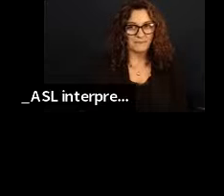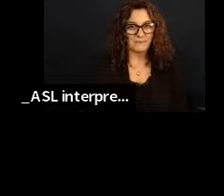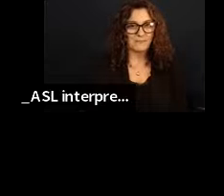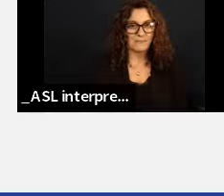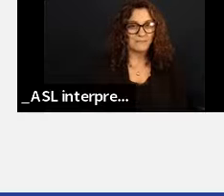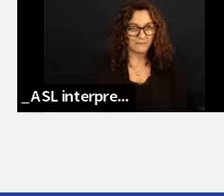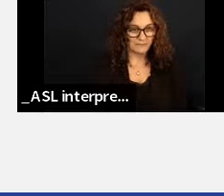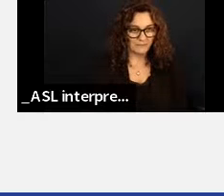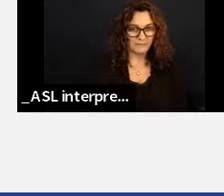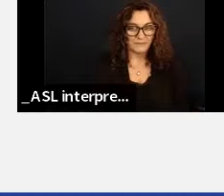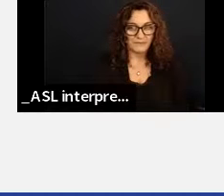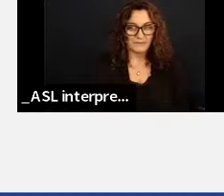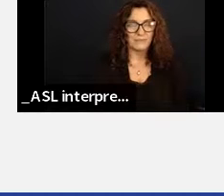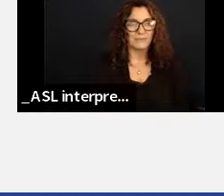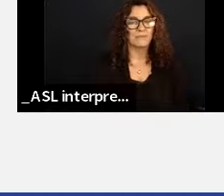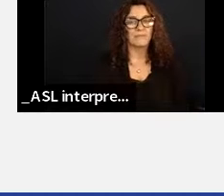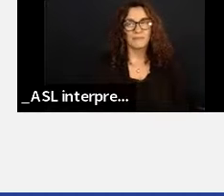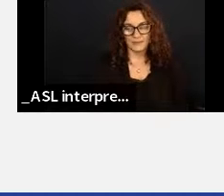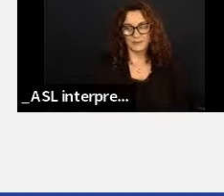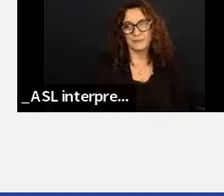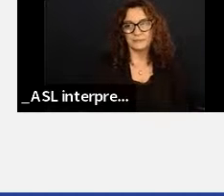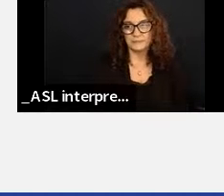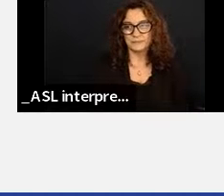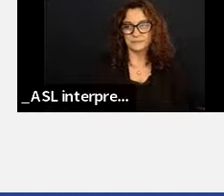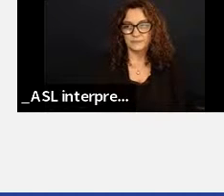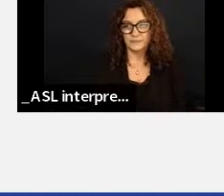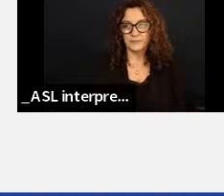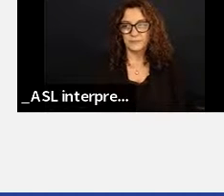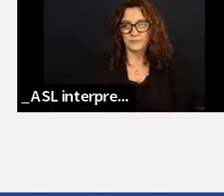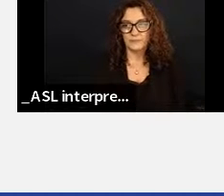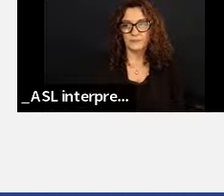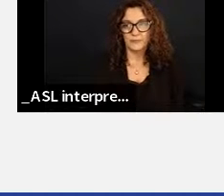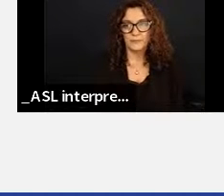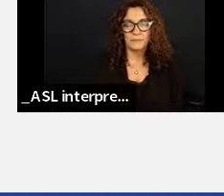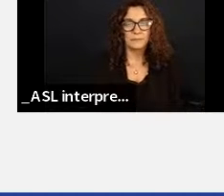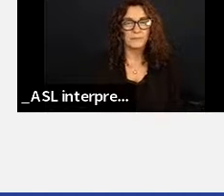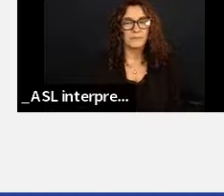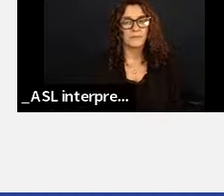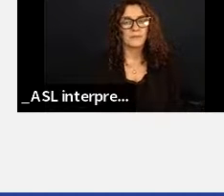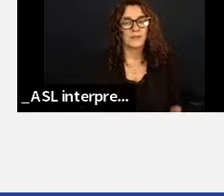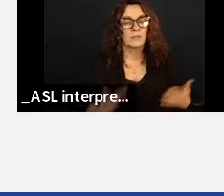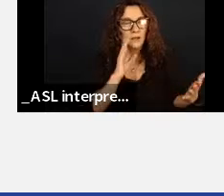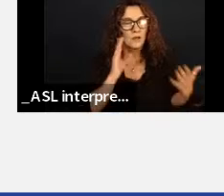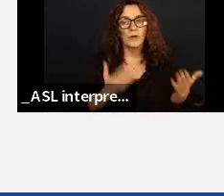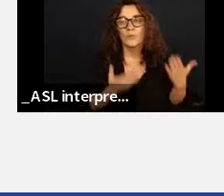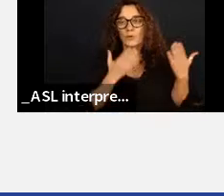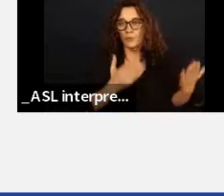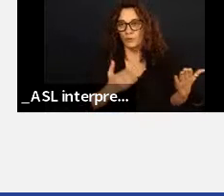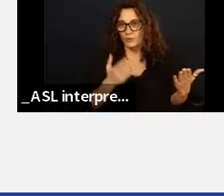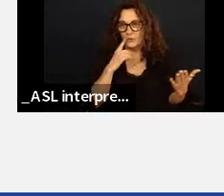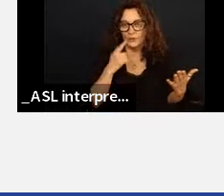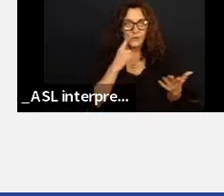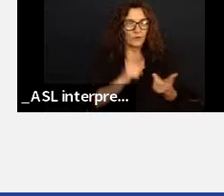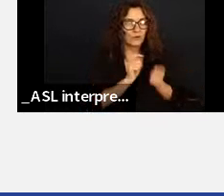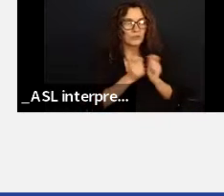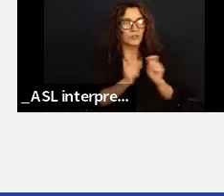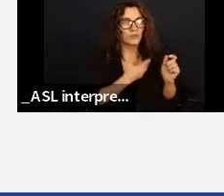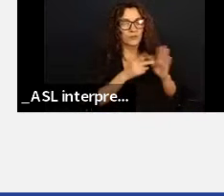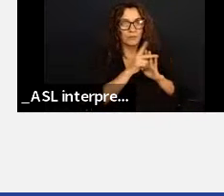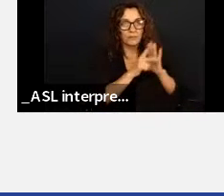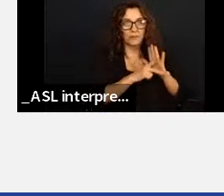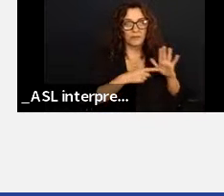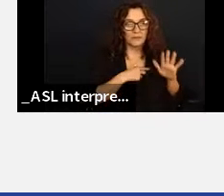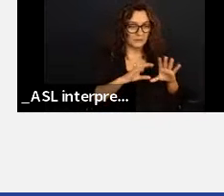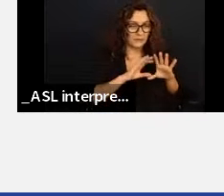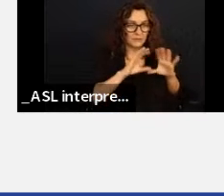So today we're going to be talking about the disciplinary matrix. This is a proposal for change that the policy division has offered.